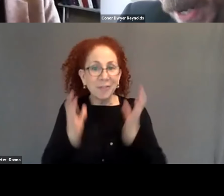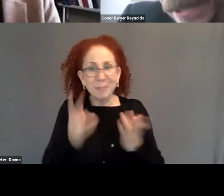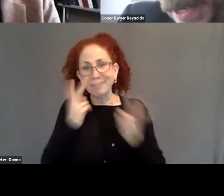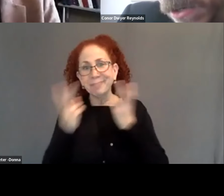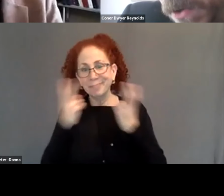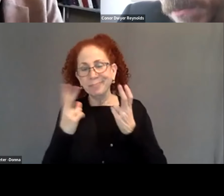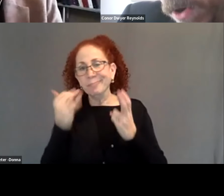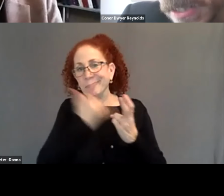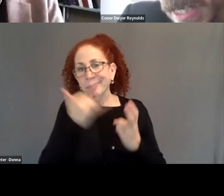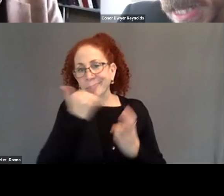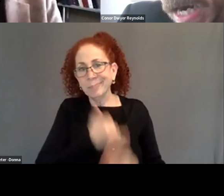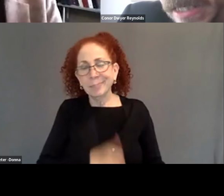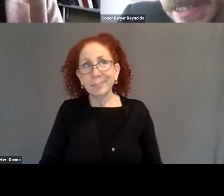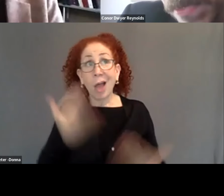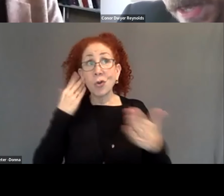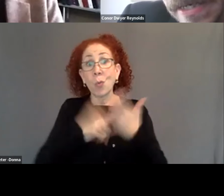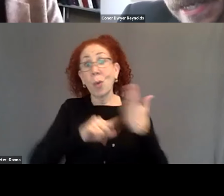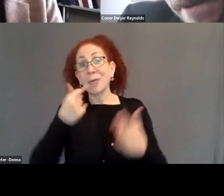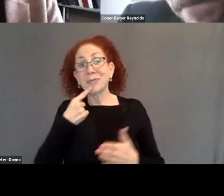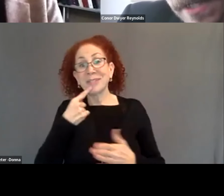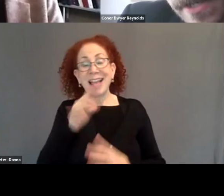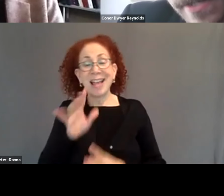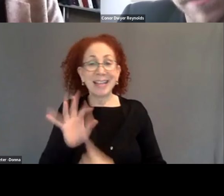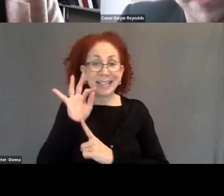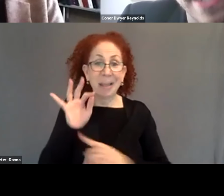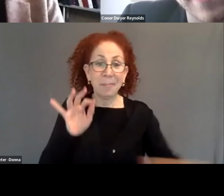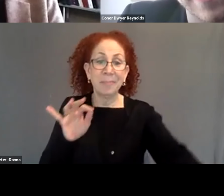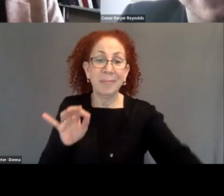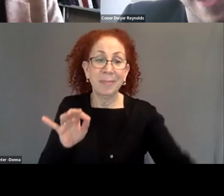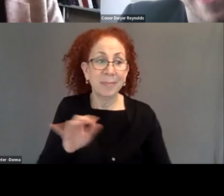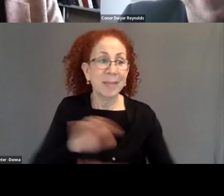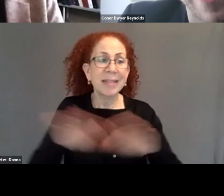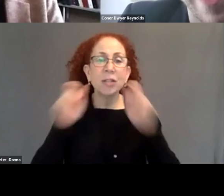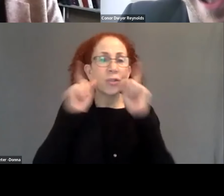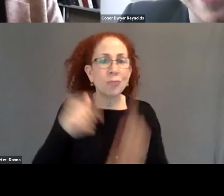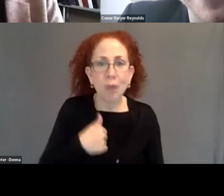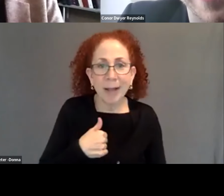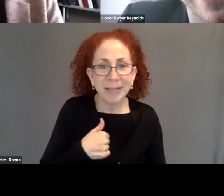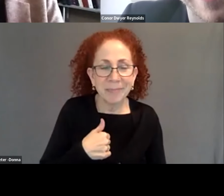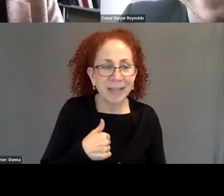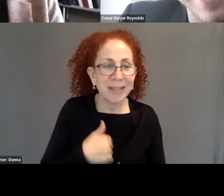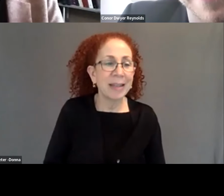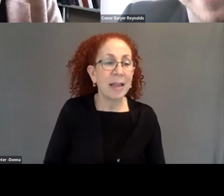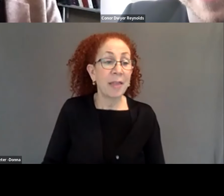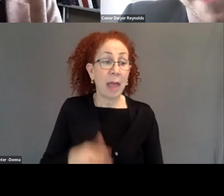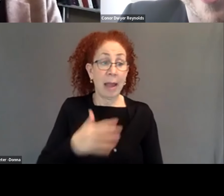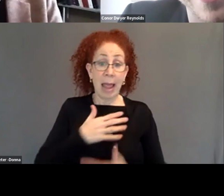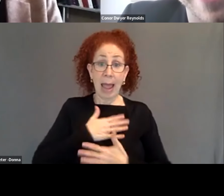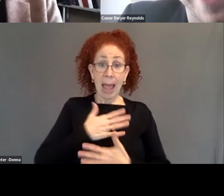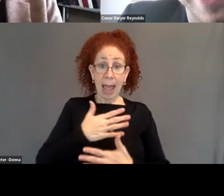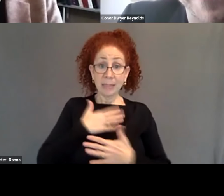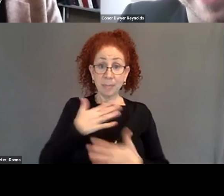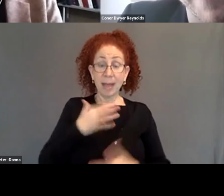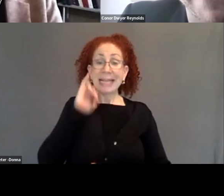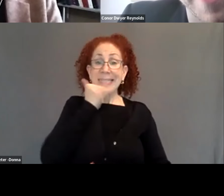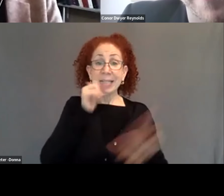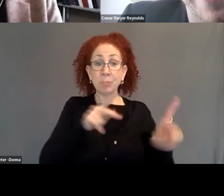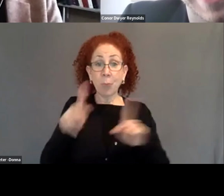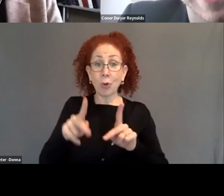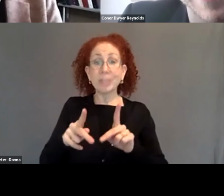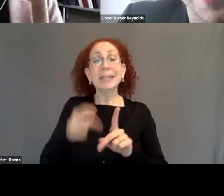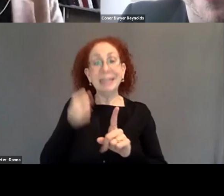And so I don't know what more to say there, except that it's not surprising that asthma disproportionately affects Black and